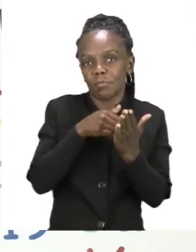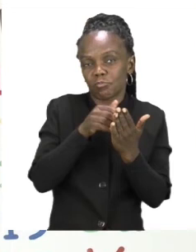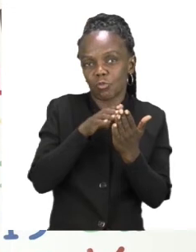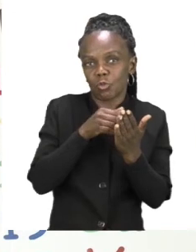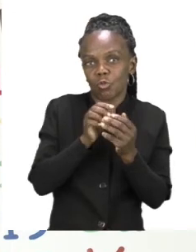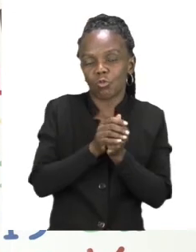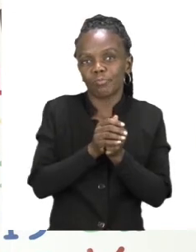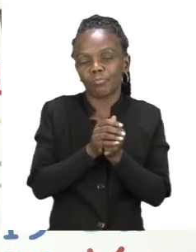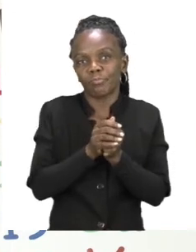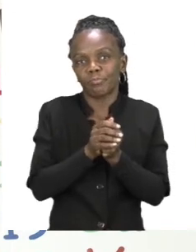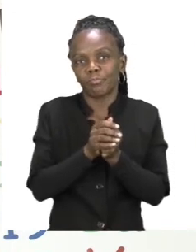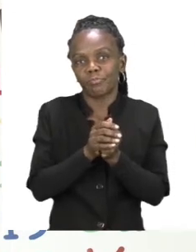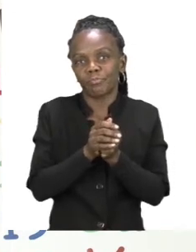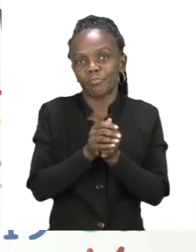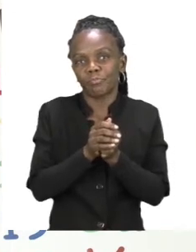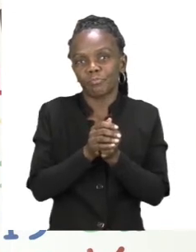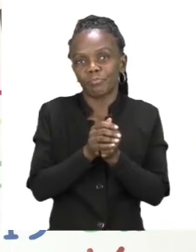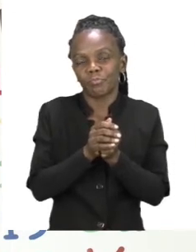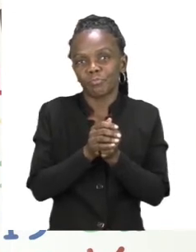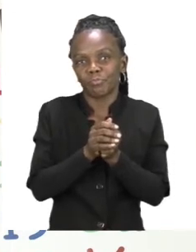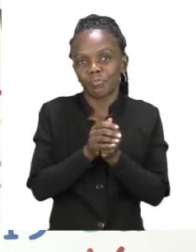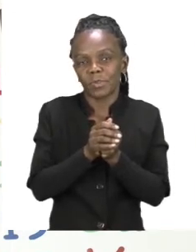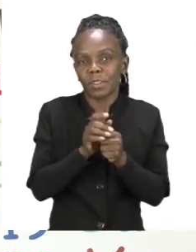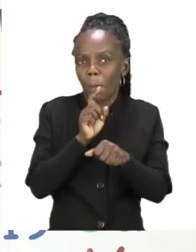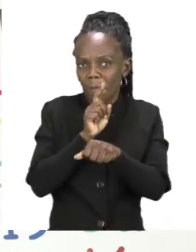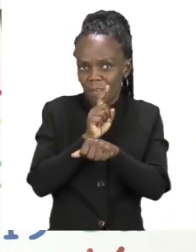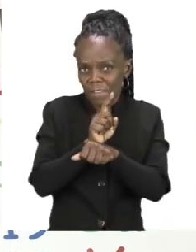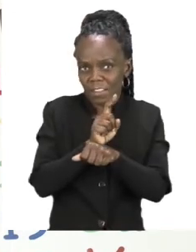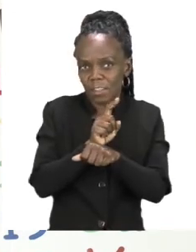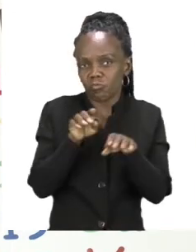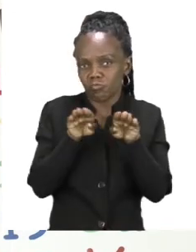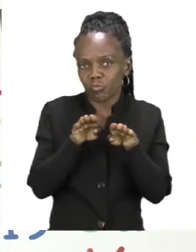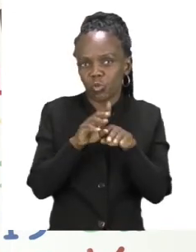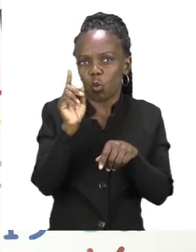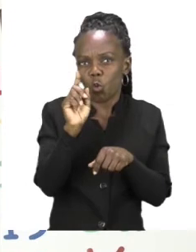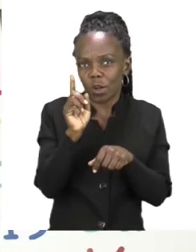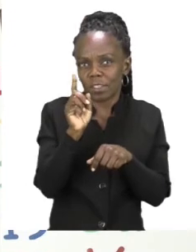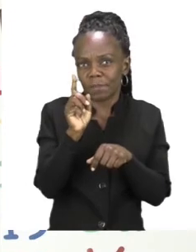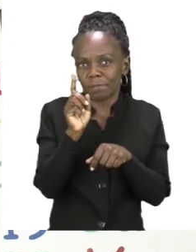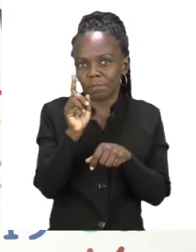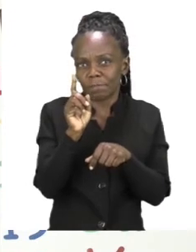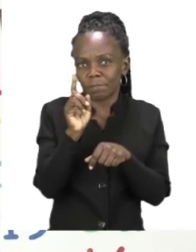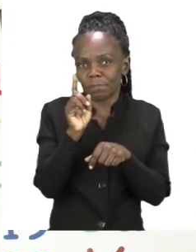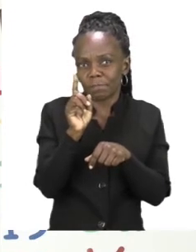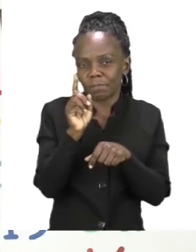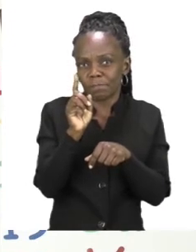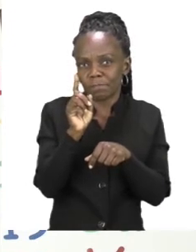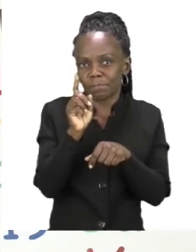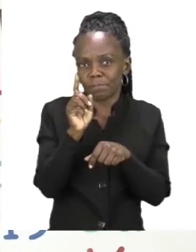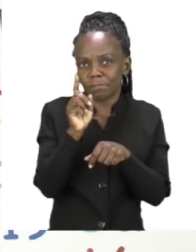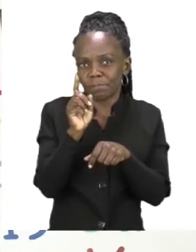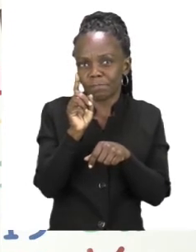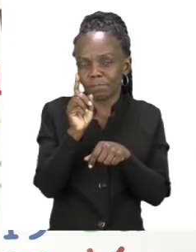glue. So the first step that we need to do is to cover an area